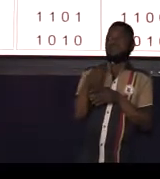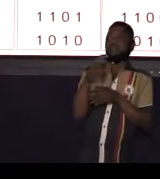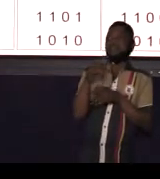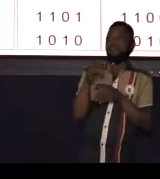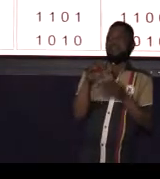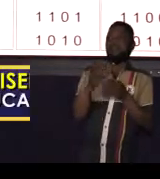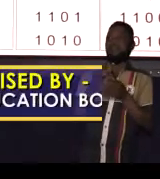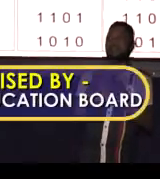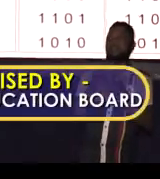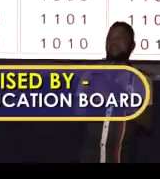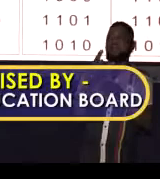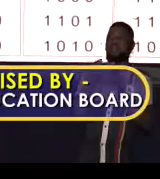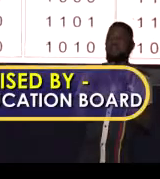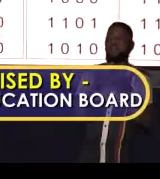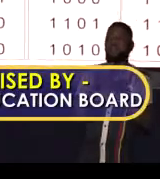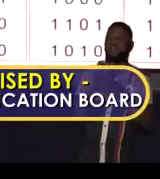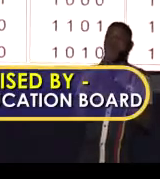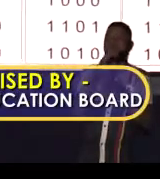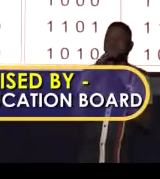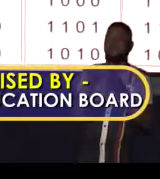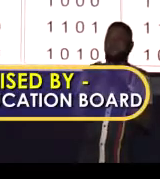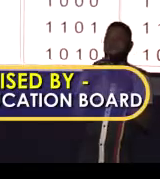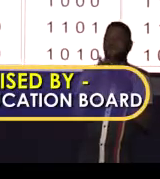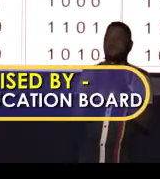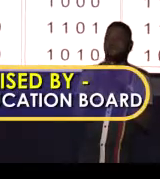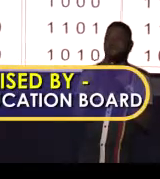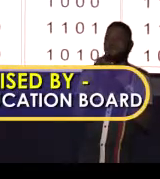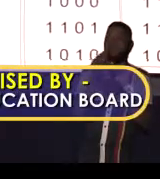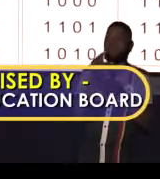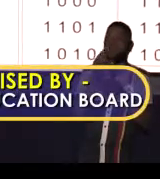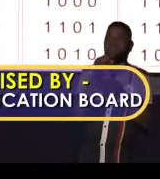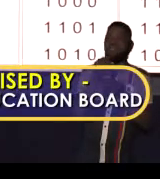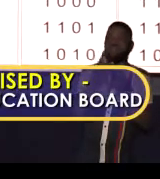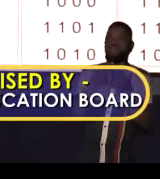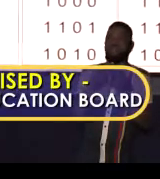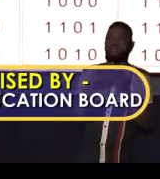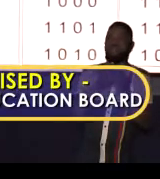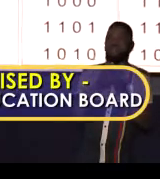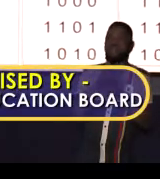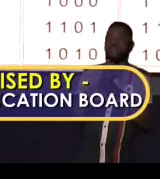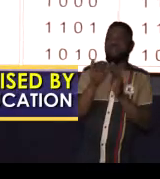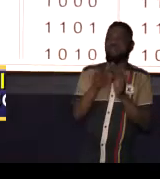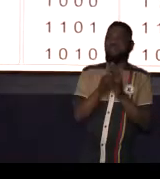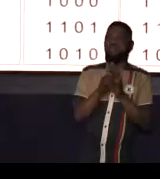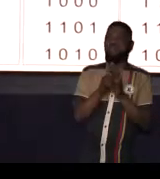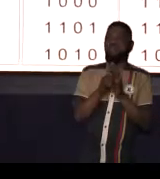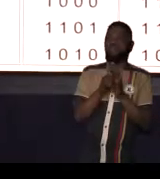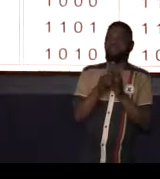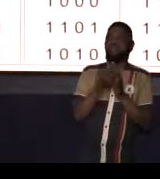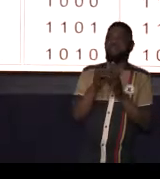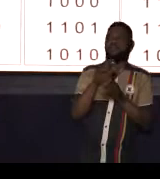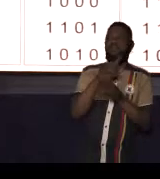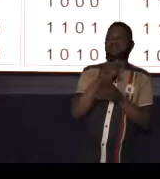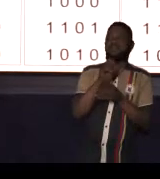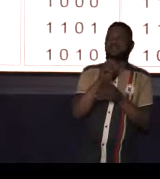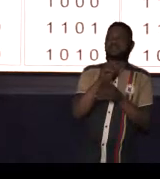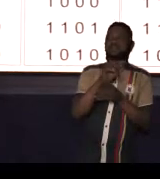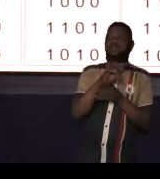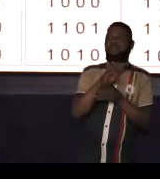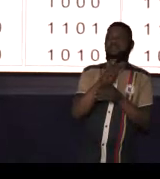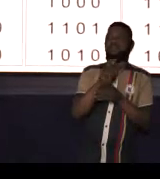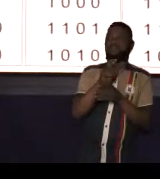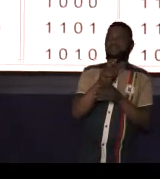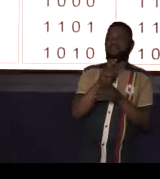1010, 1010 is somewhere here, 1010 is somewhere. So obviously the numbers are moving. So you only need to identify the direction of movement. So let me start with